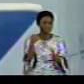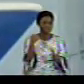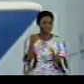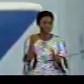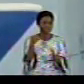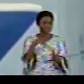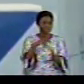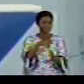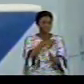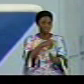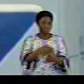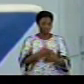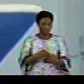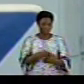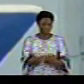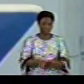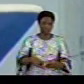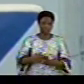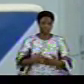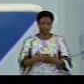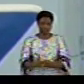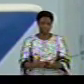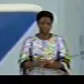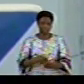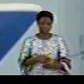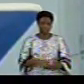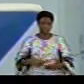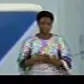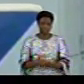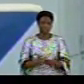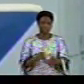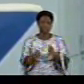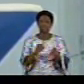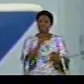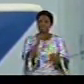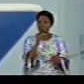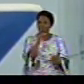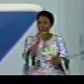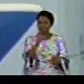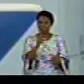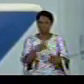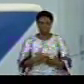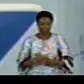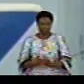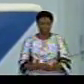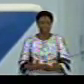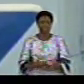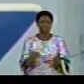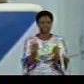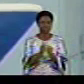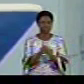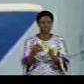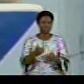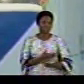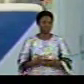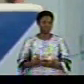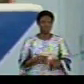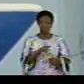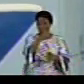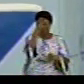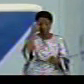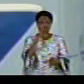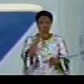pregnant, but not really pregnant with a baby, because her stomach was so